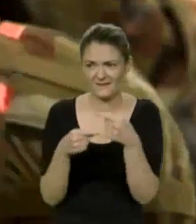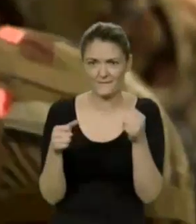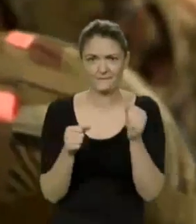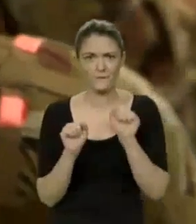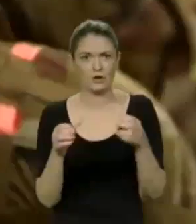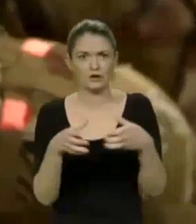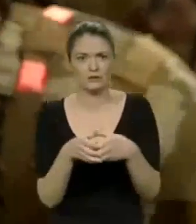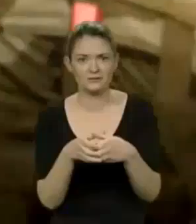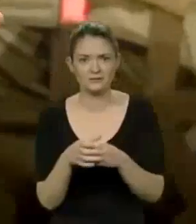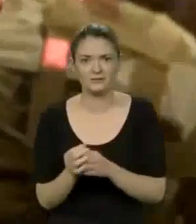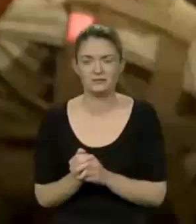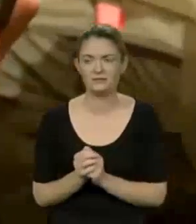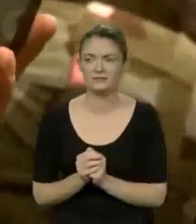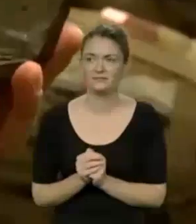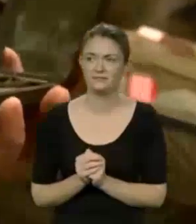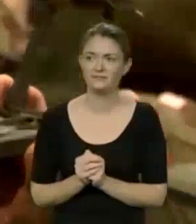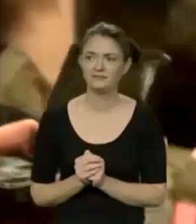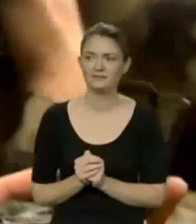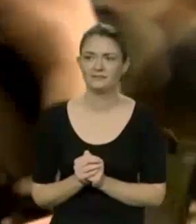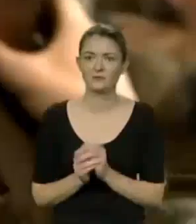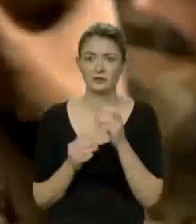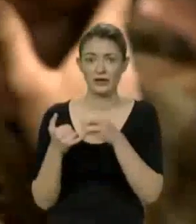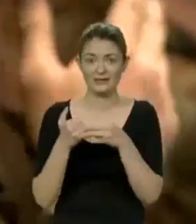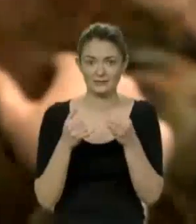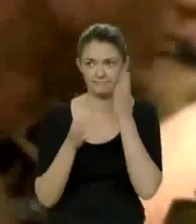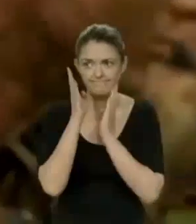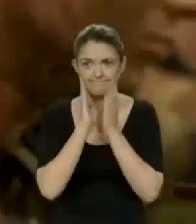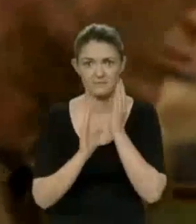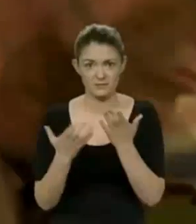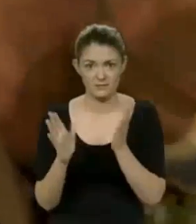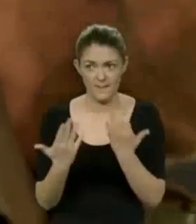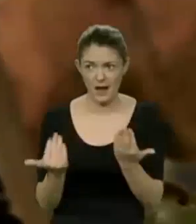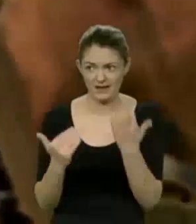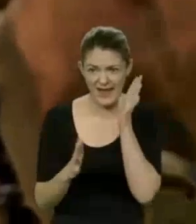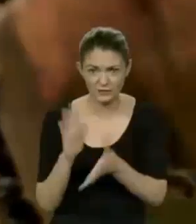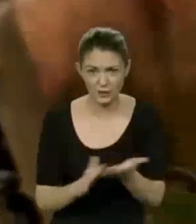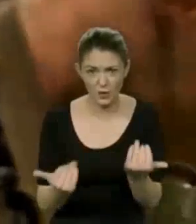Forces. 30 seconds, get the camo done. Come on, let's go.